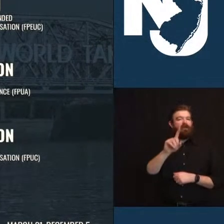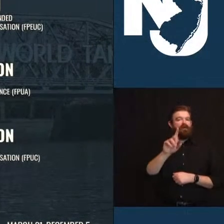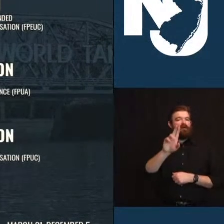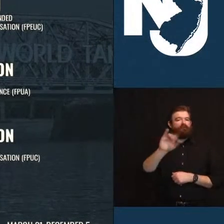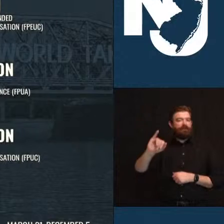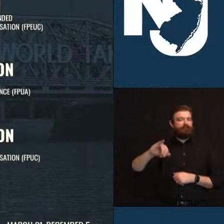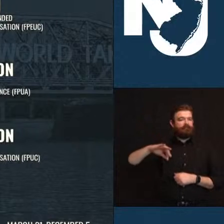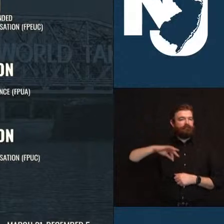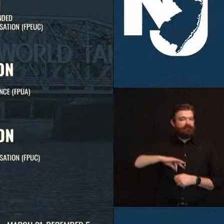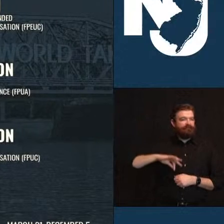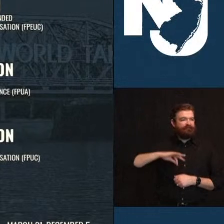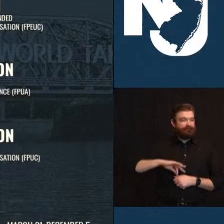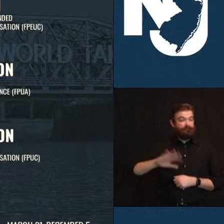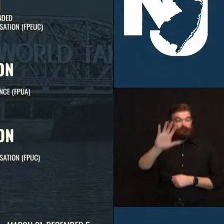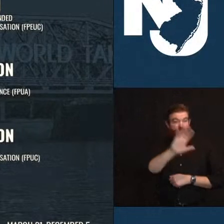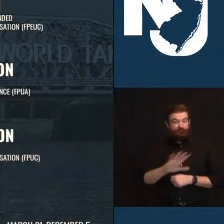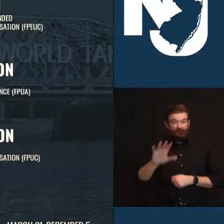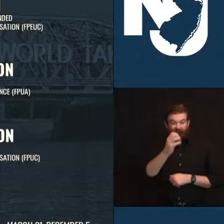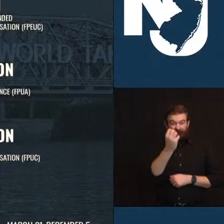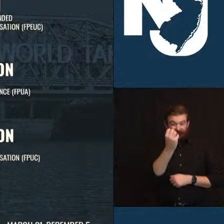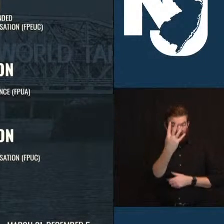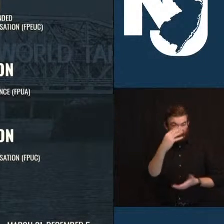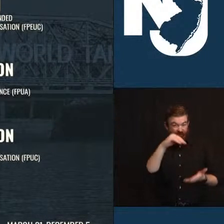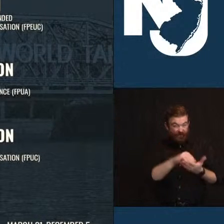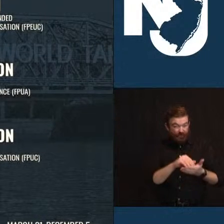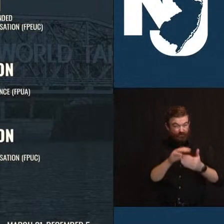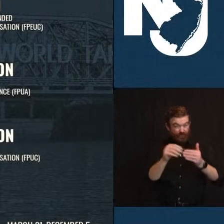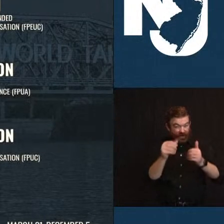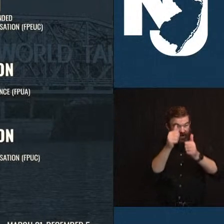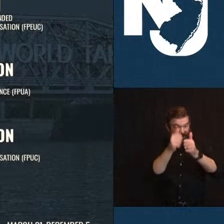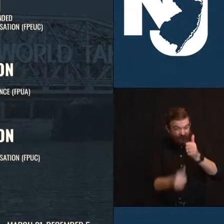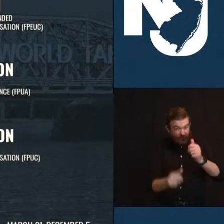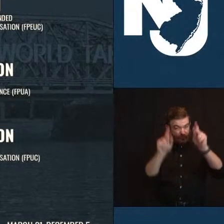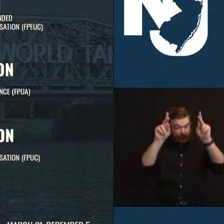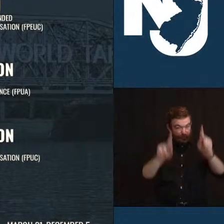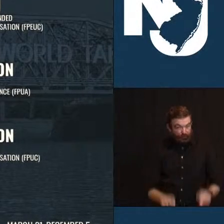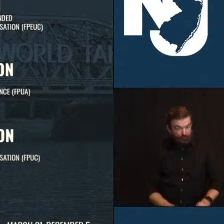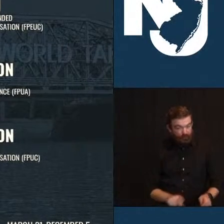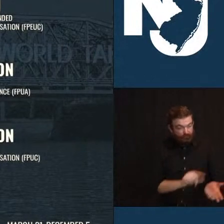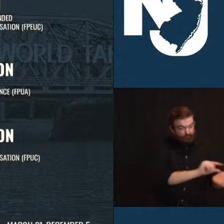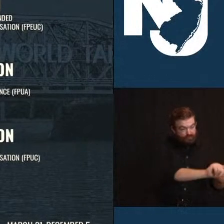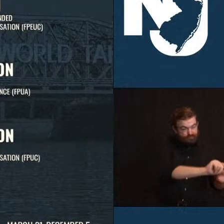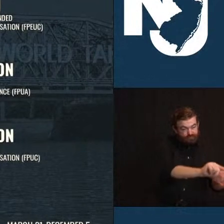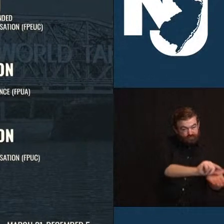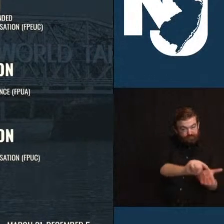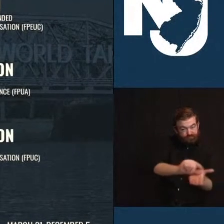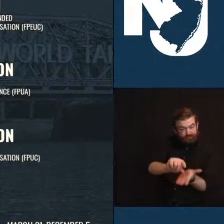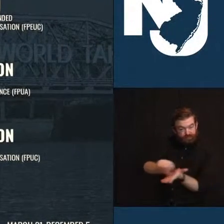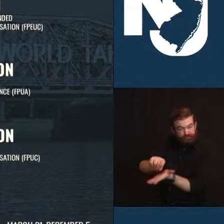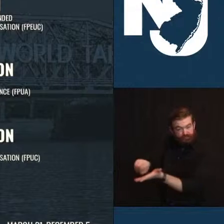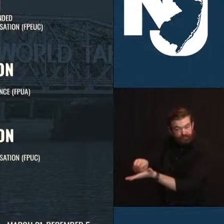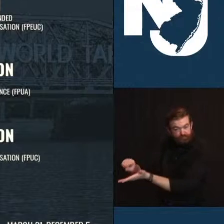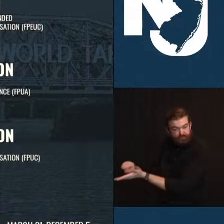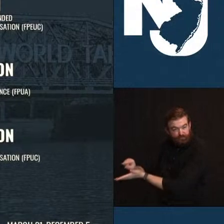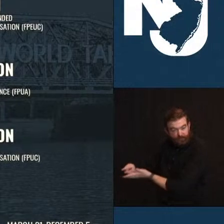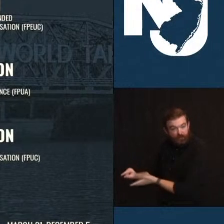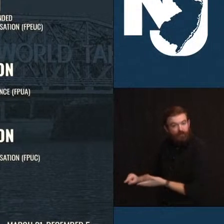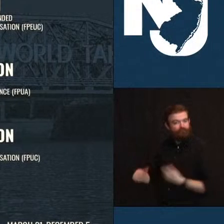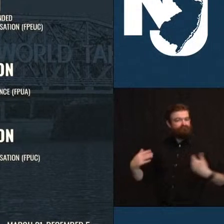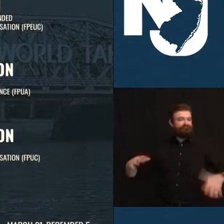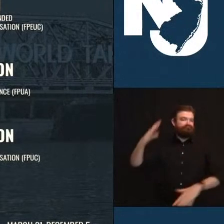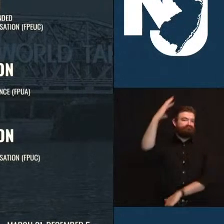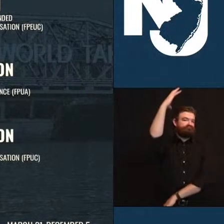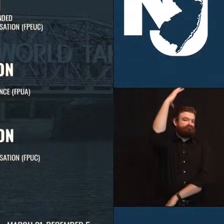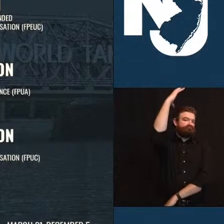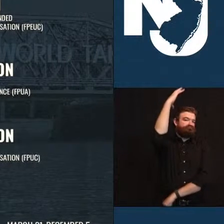$14,000 per claimant. These are not just record-setting, but record-shattering numbers, and the entire team at the Department